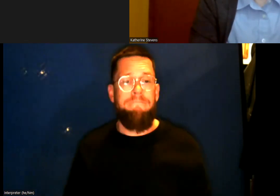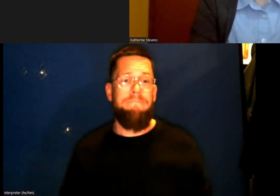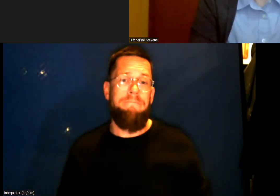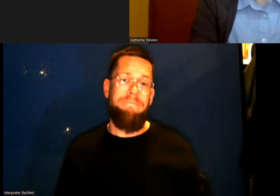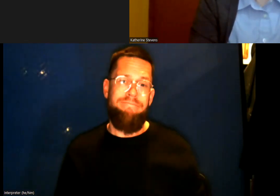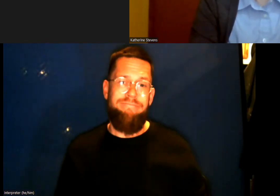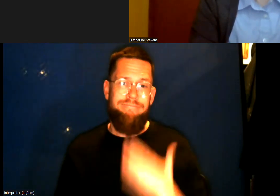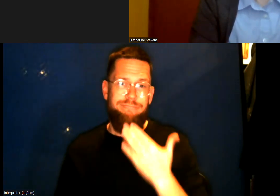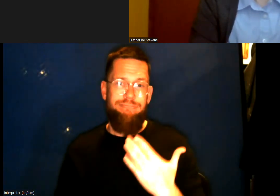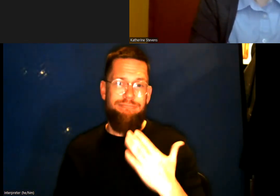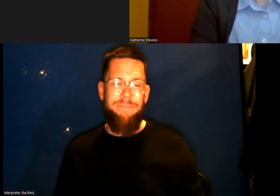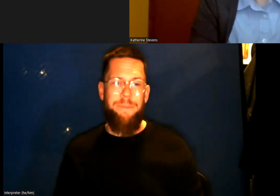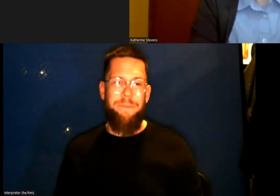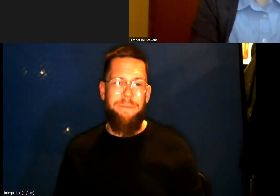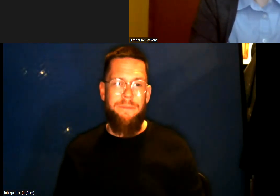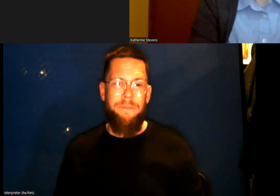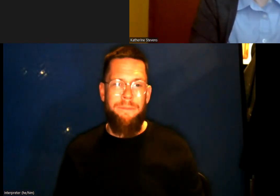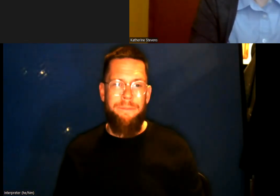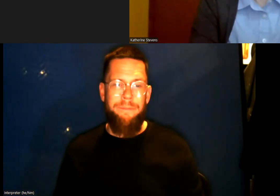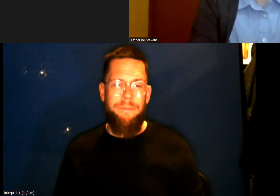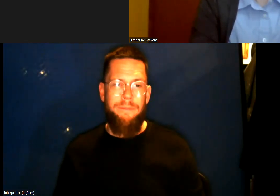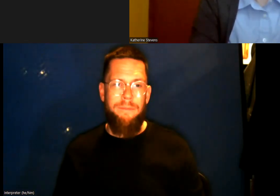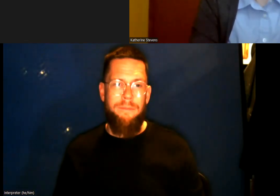Mm-hmm. Okay, thank you. You're welcome.